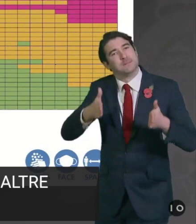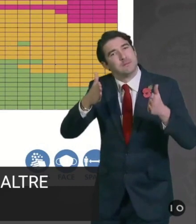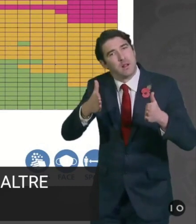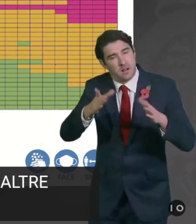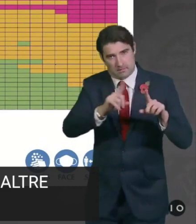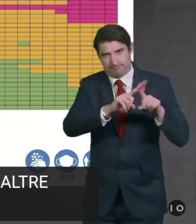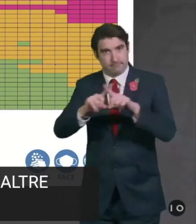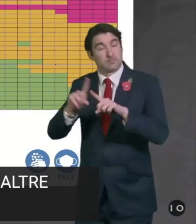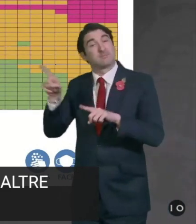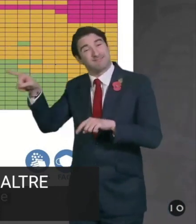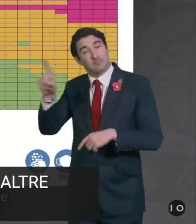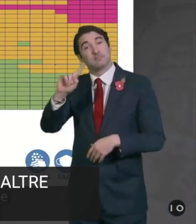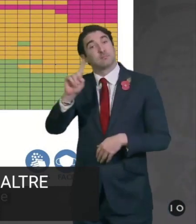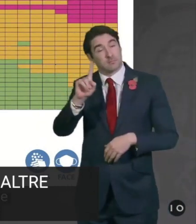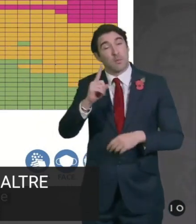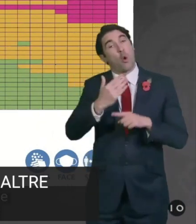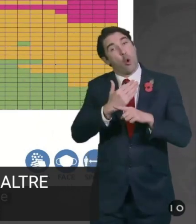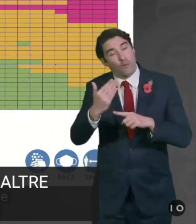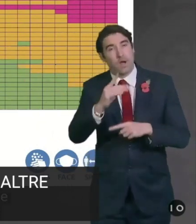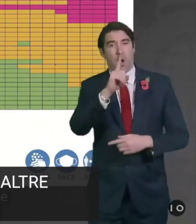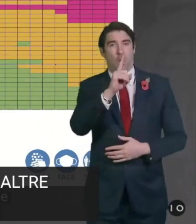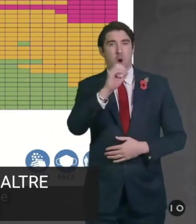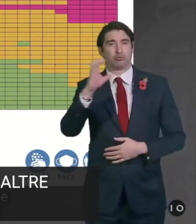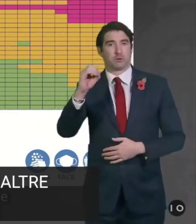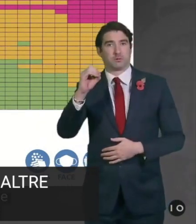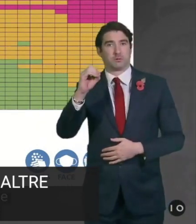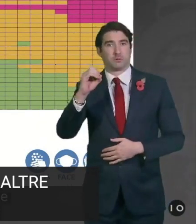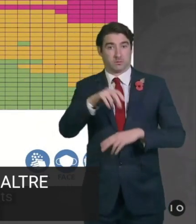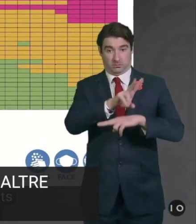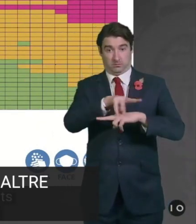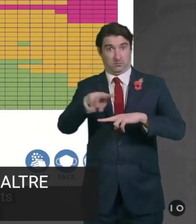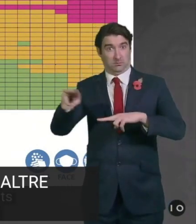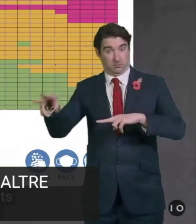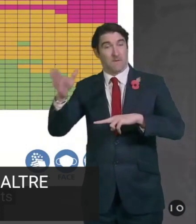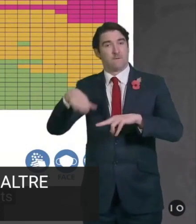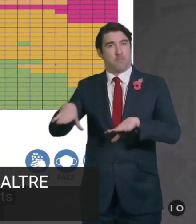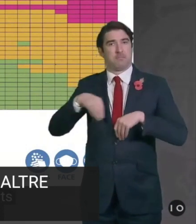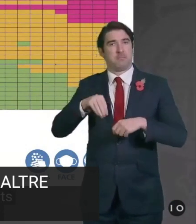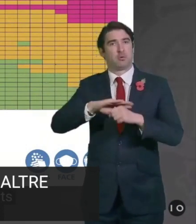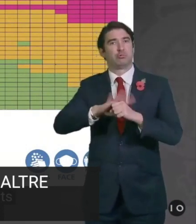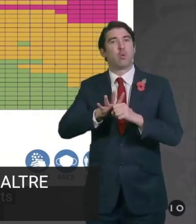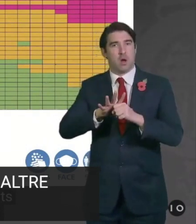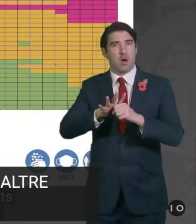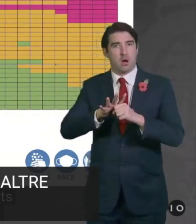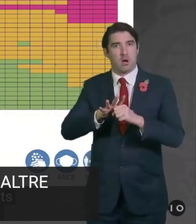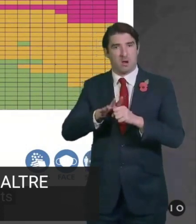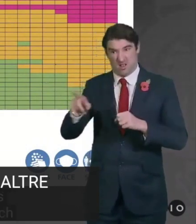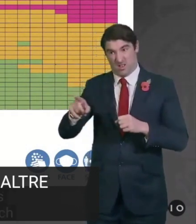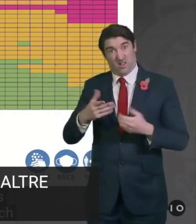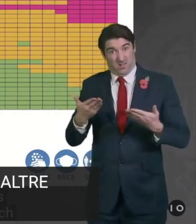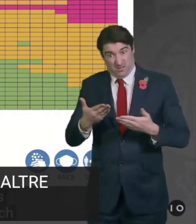COVID inpatients in them. This number will increase over the next weeks. And in green